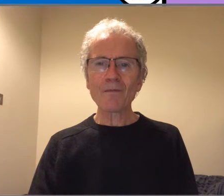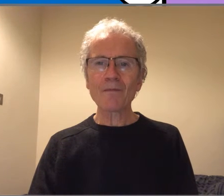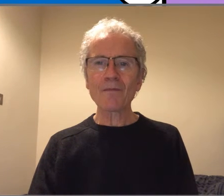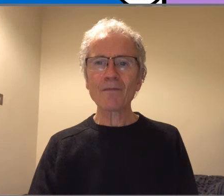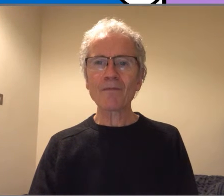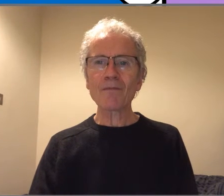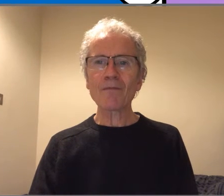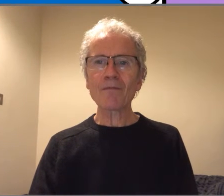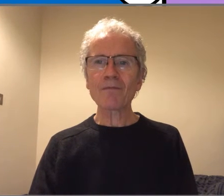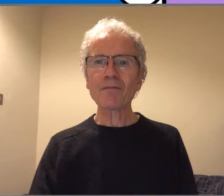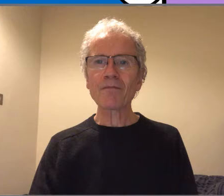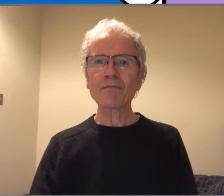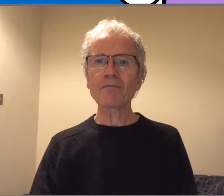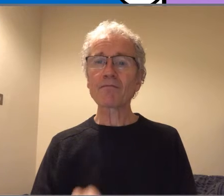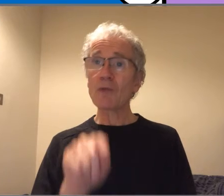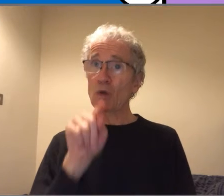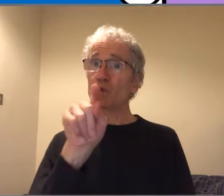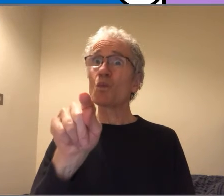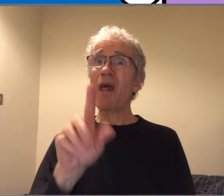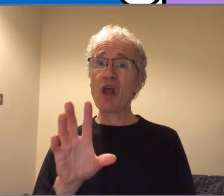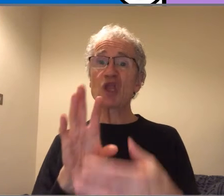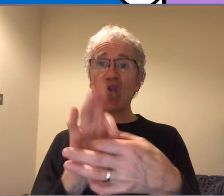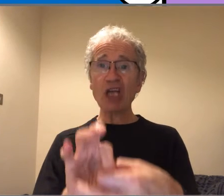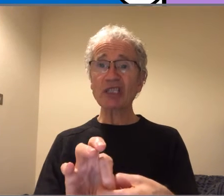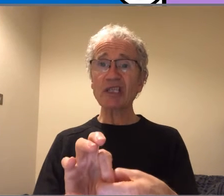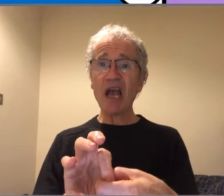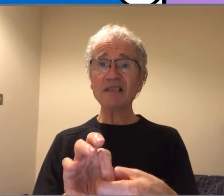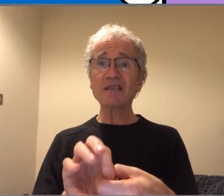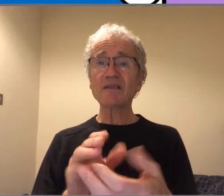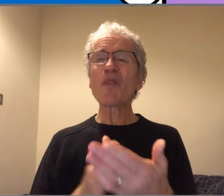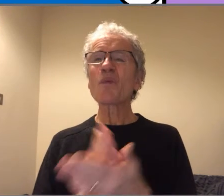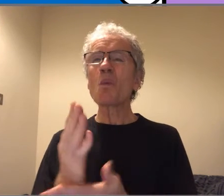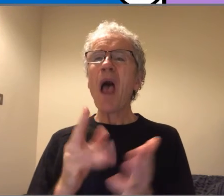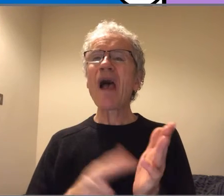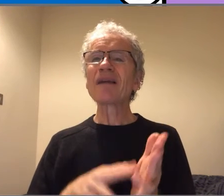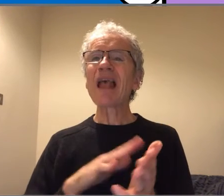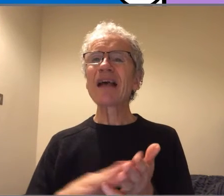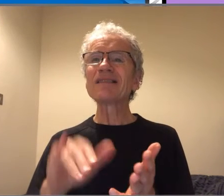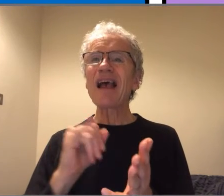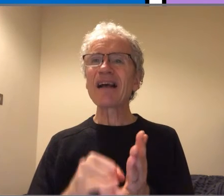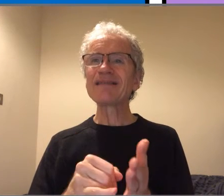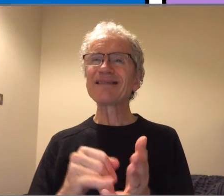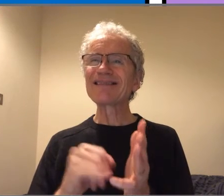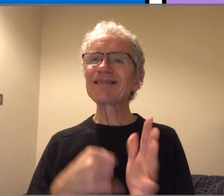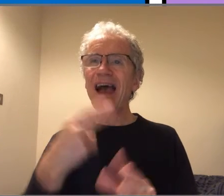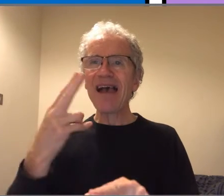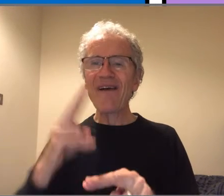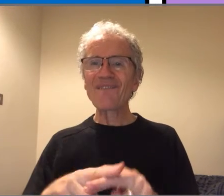You will be contacted by NHS staff to find out when and where you can access your vaccine.